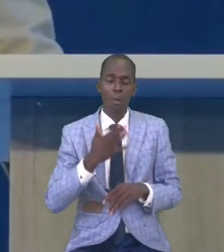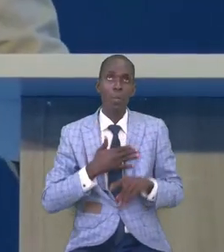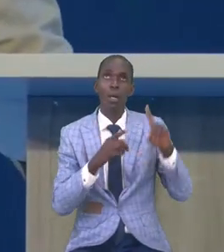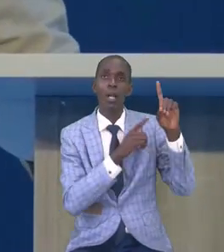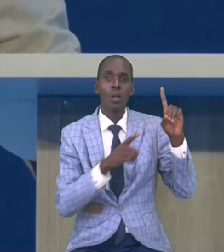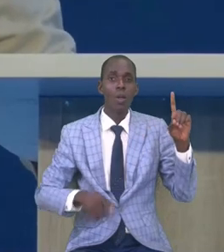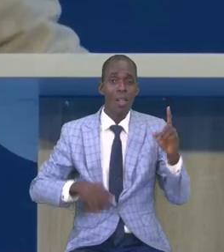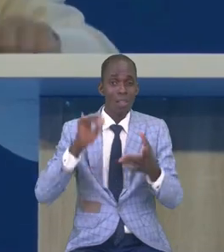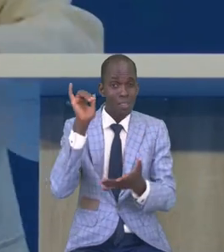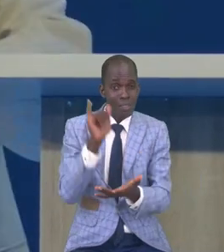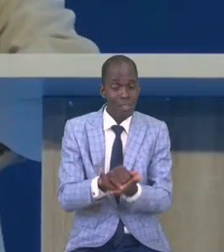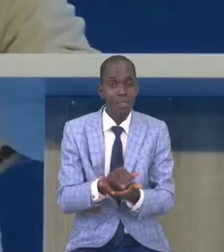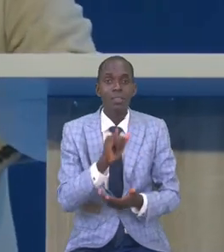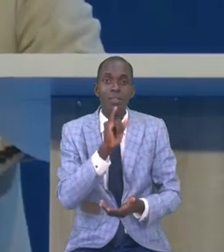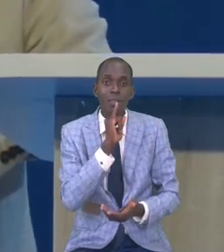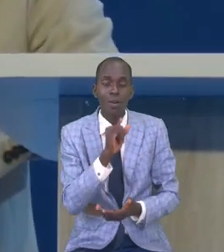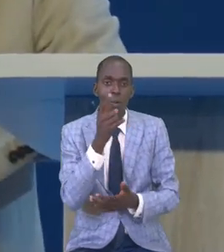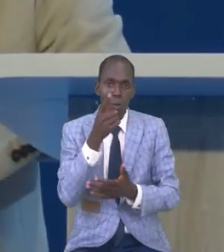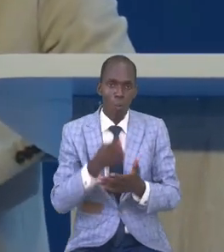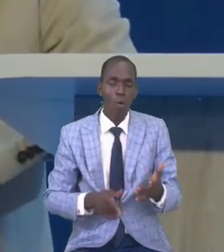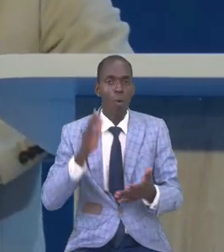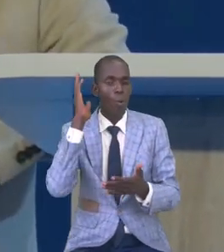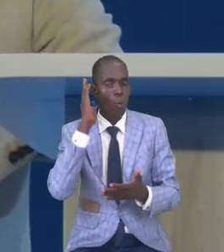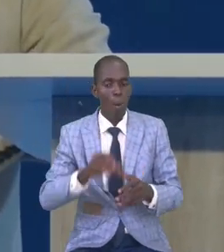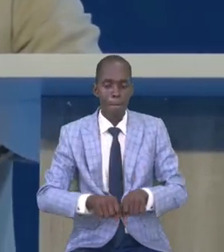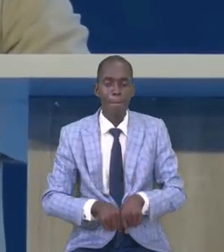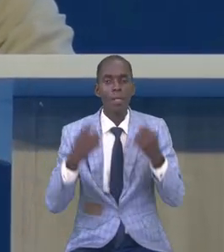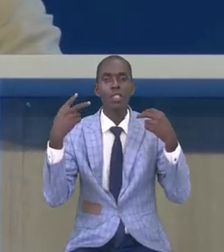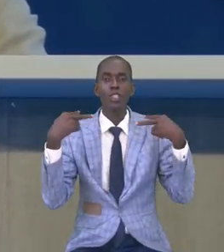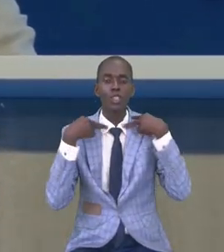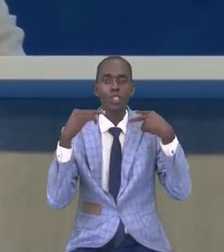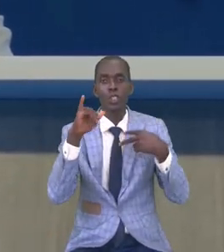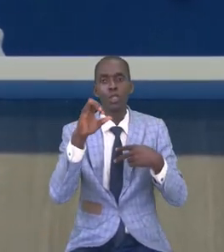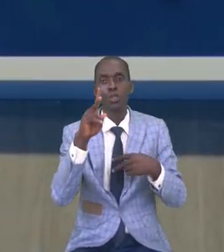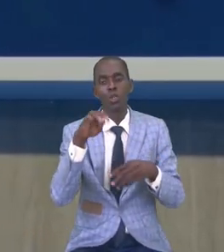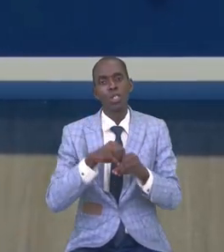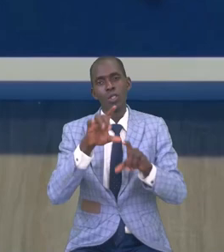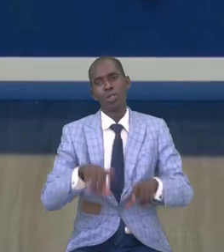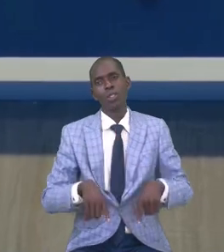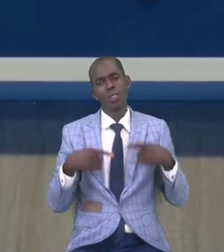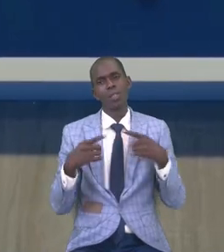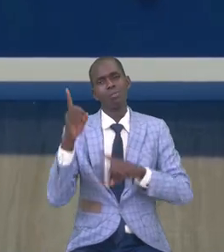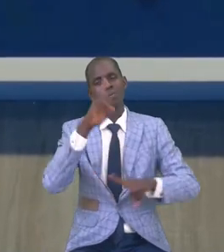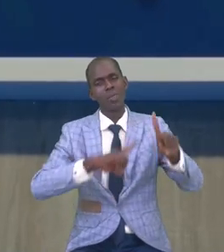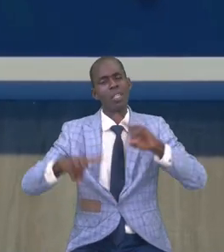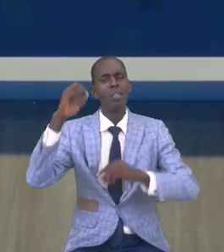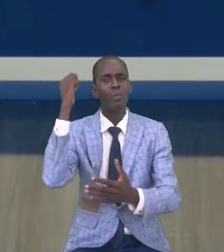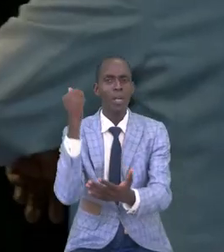That is what would break the yoke in your life. Give me a good